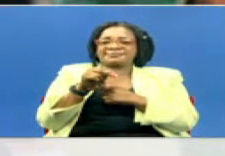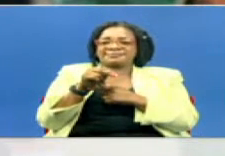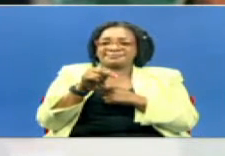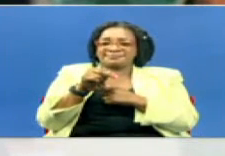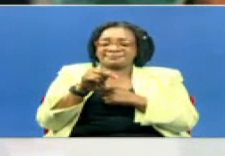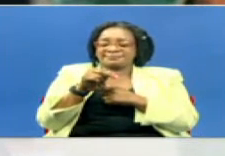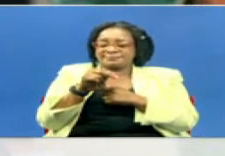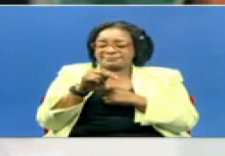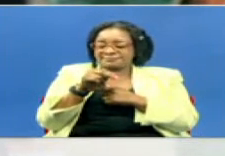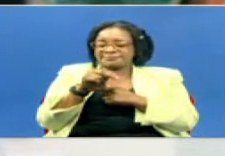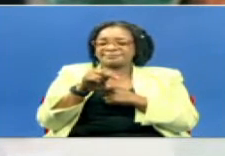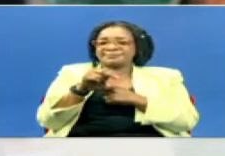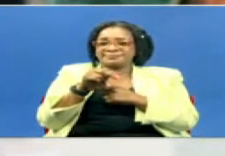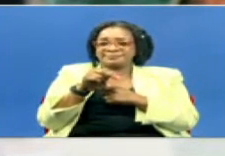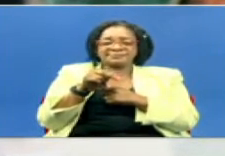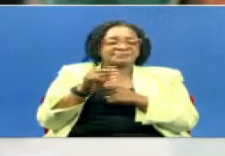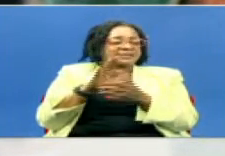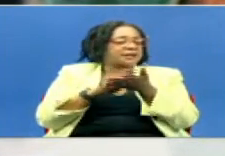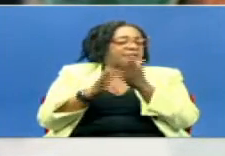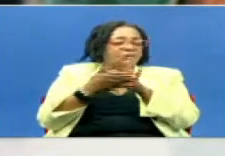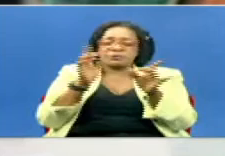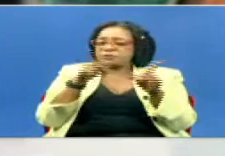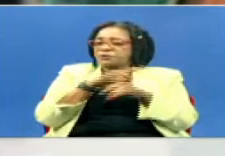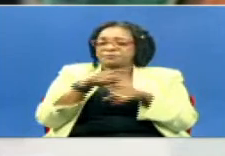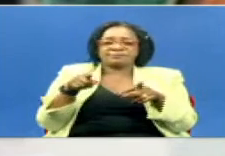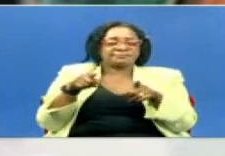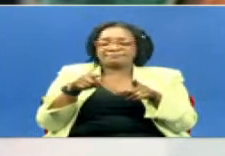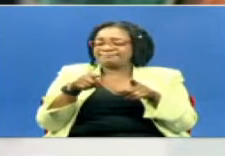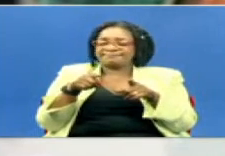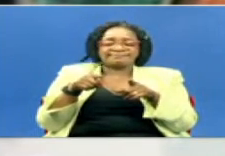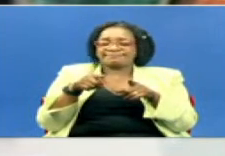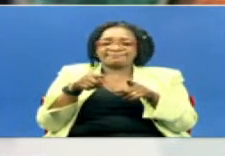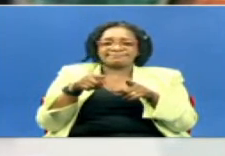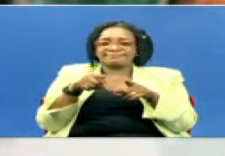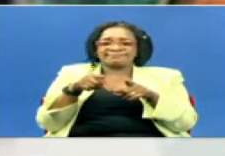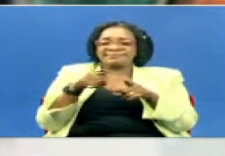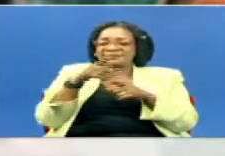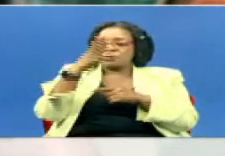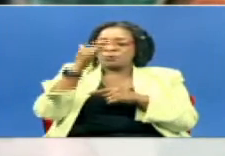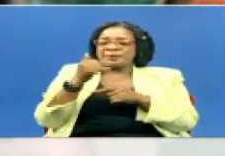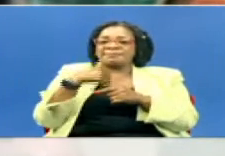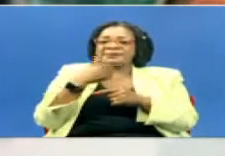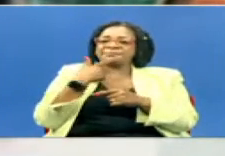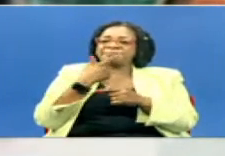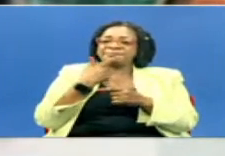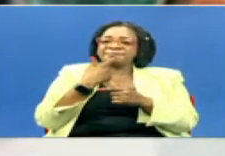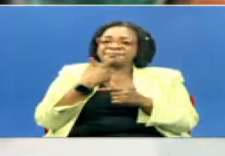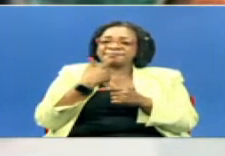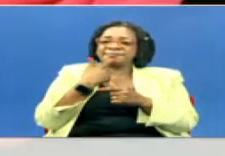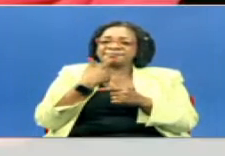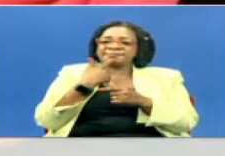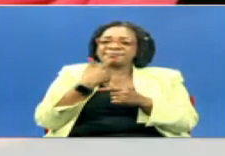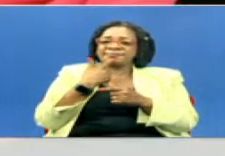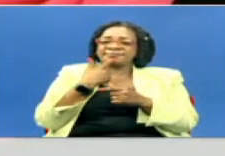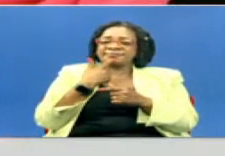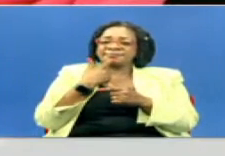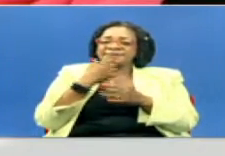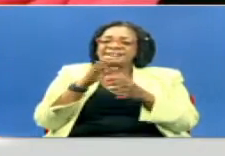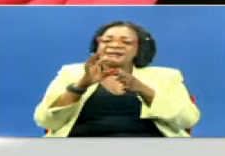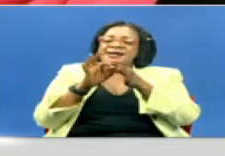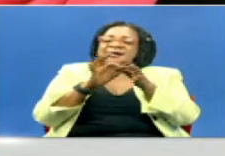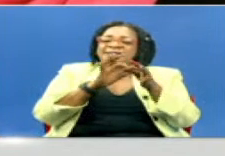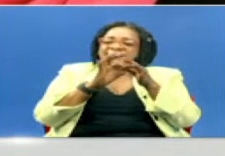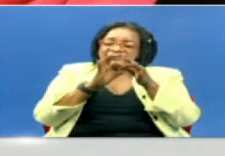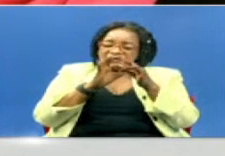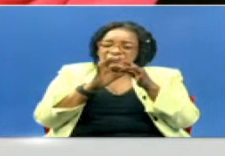own retrospection? No, nothing went wrong. No. This is what I'm saying, Zainab. As far as I'm concerned, Azimio La Umoja One